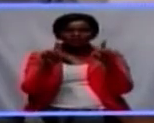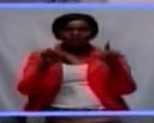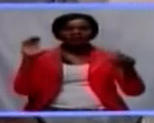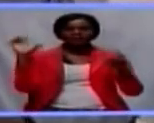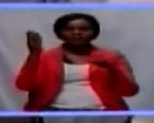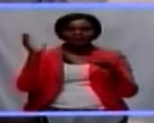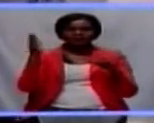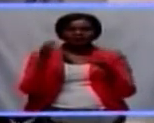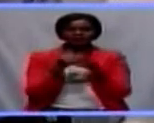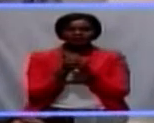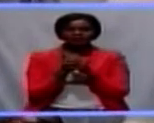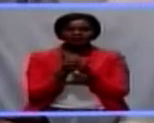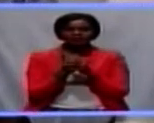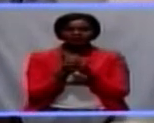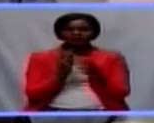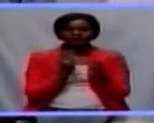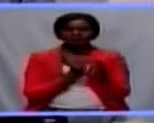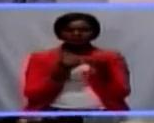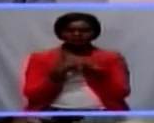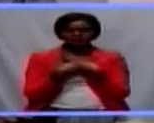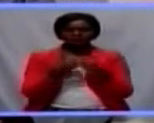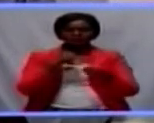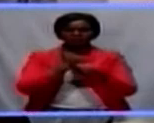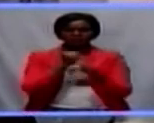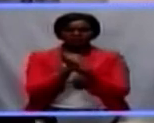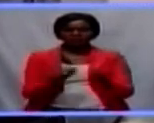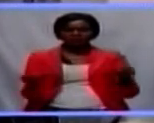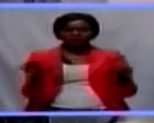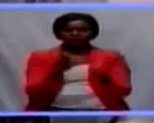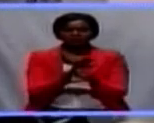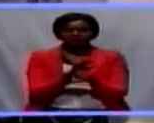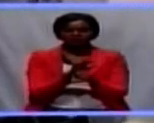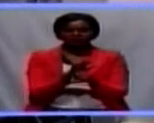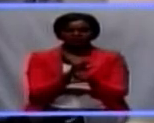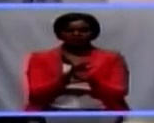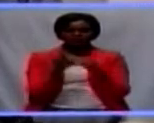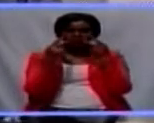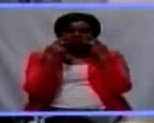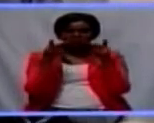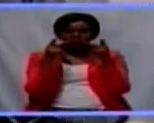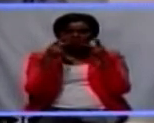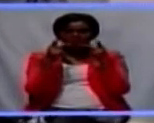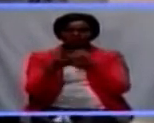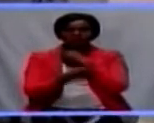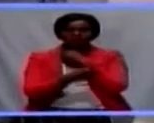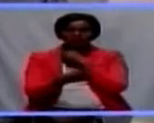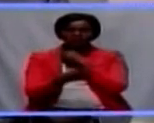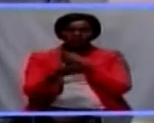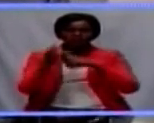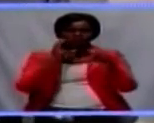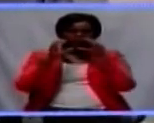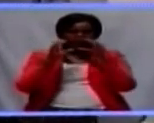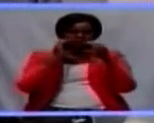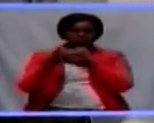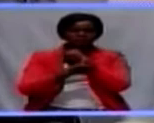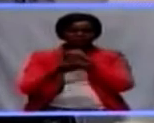campaign. We've just set up a fully fledged public relations department, which we are calling communications